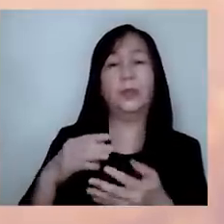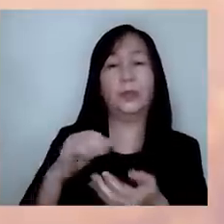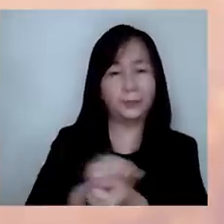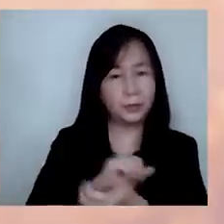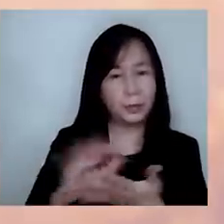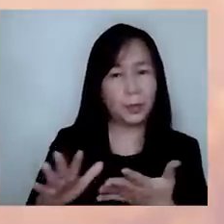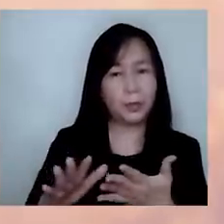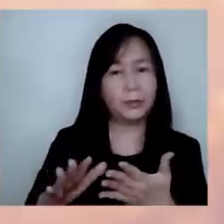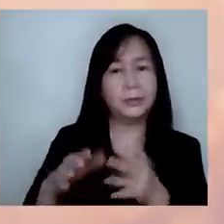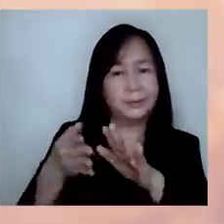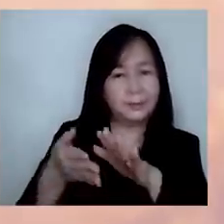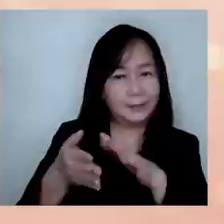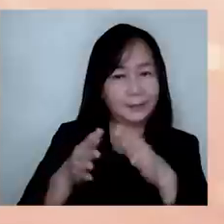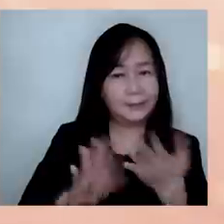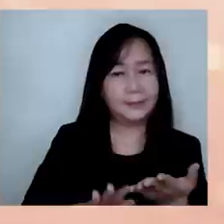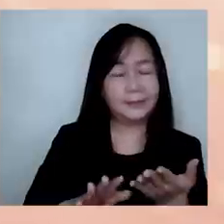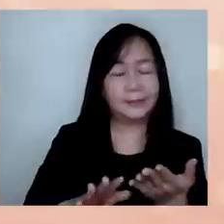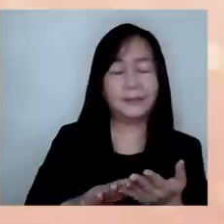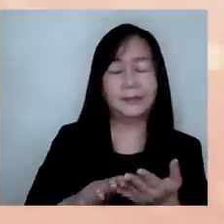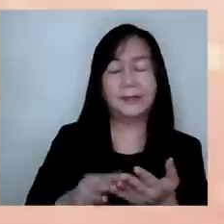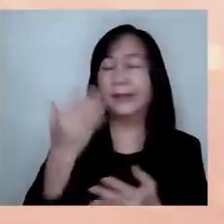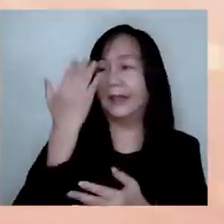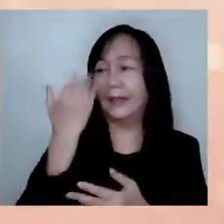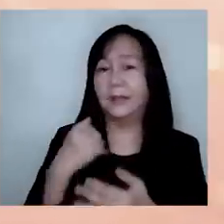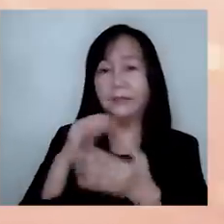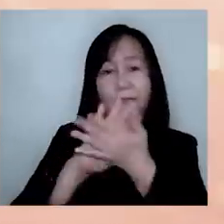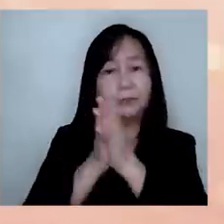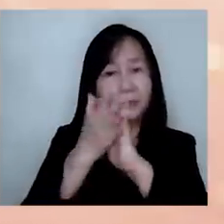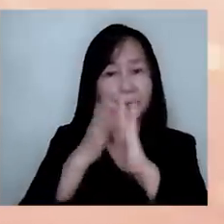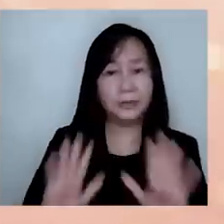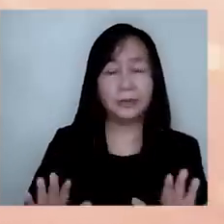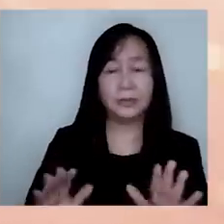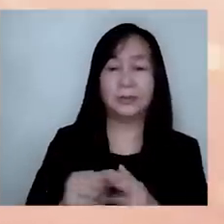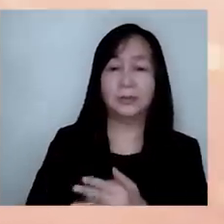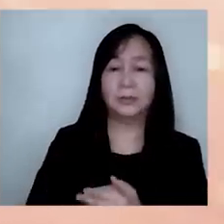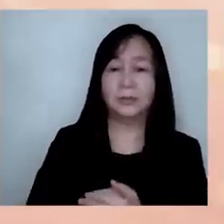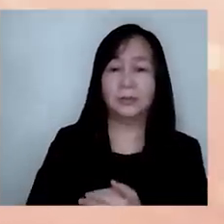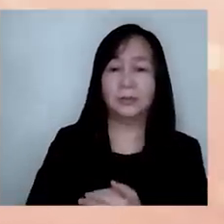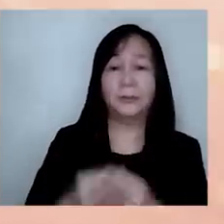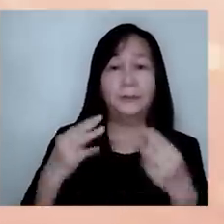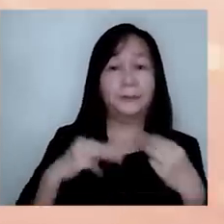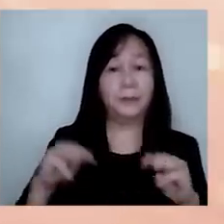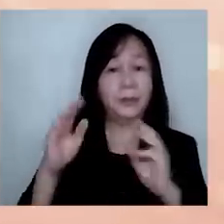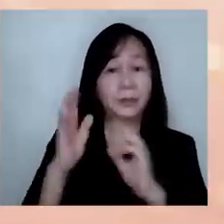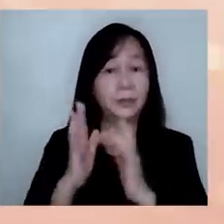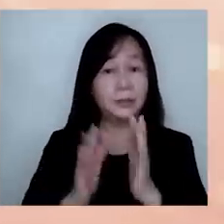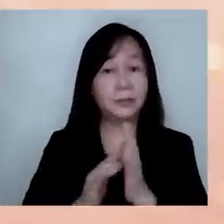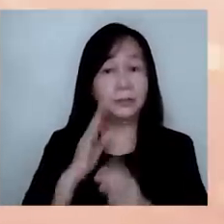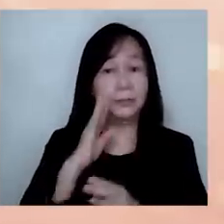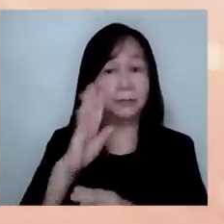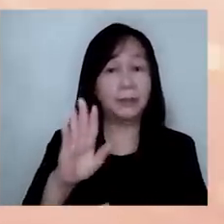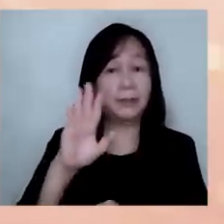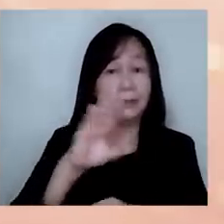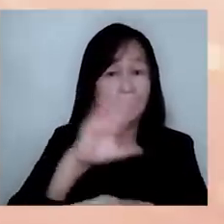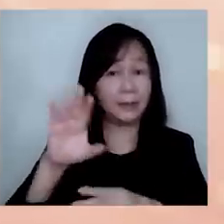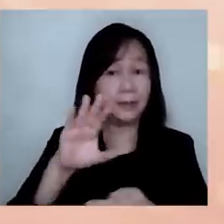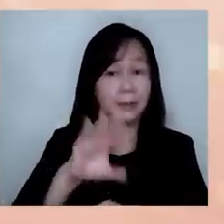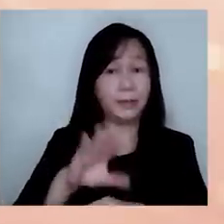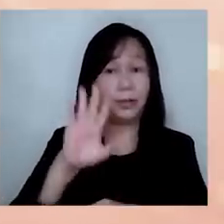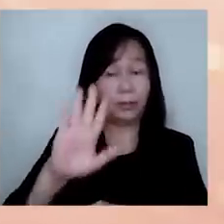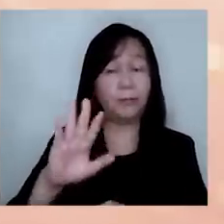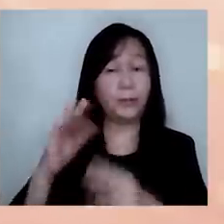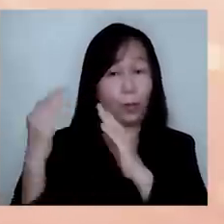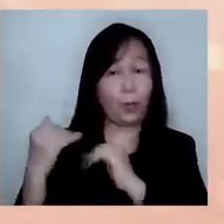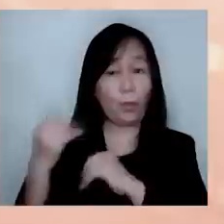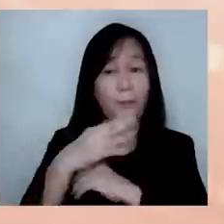and lack of peace may Jesus be the center of your hope and of your faith then